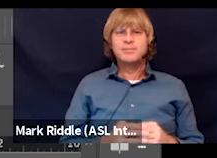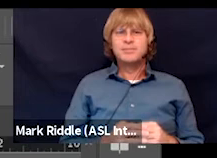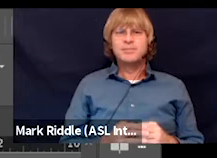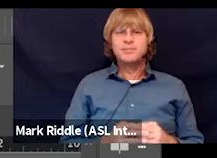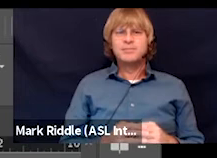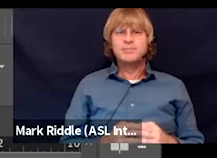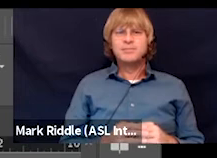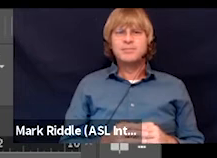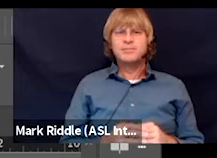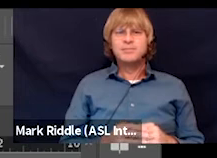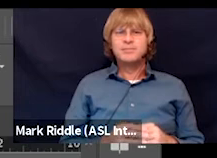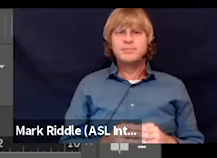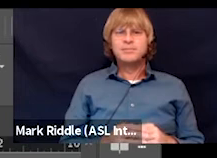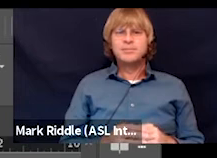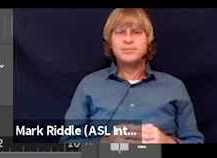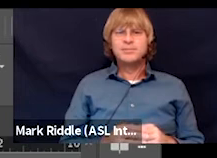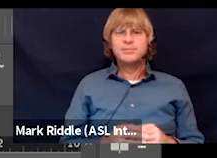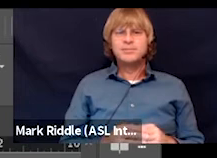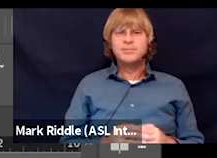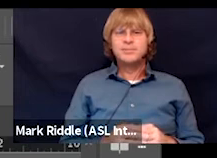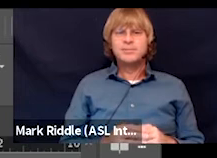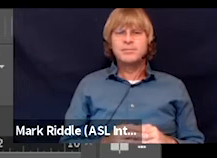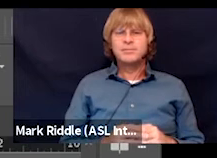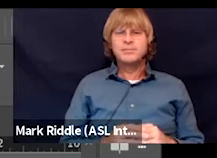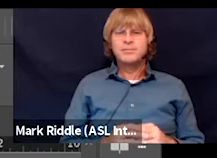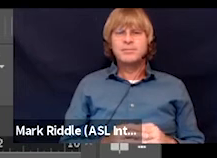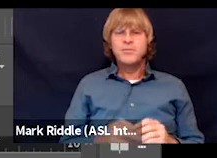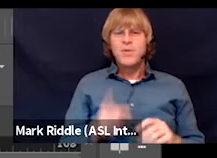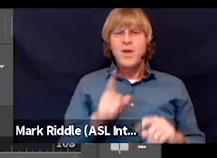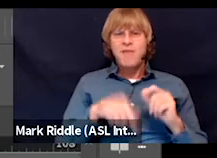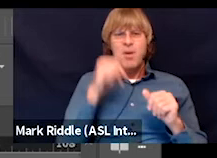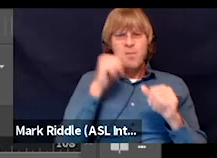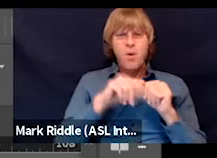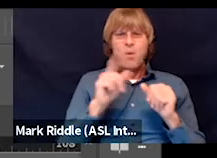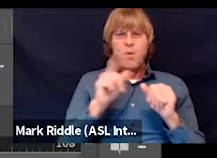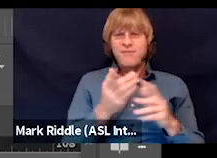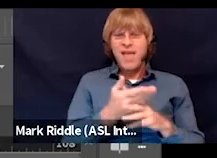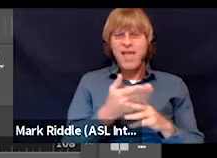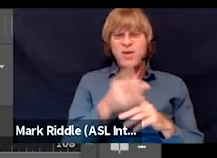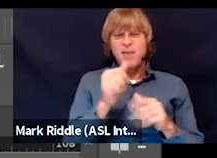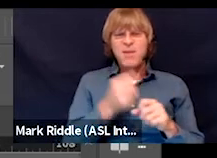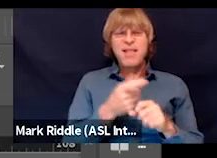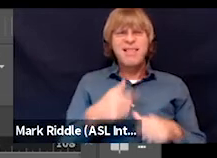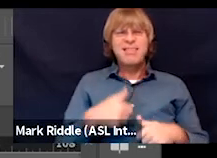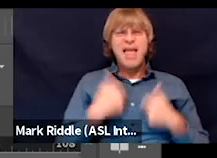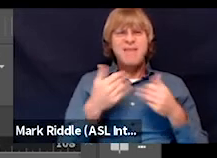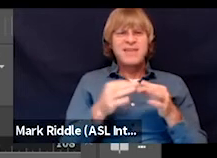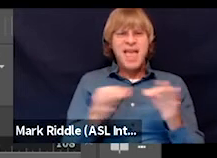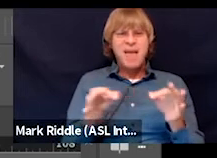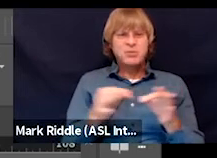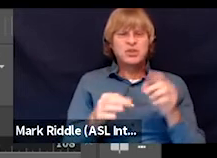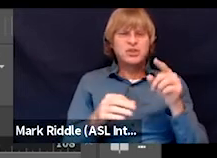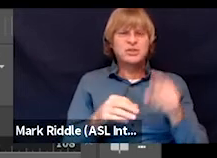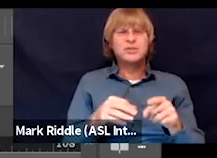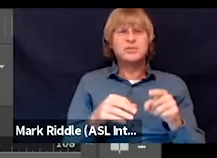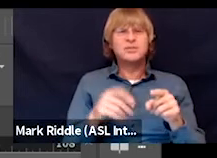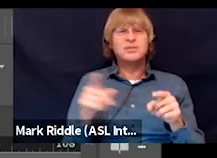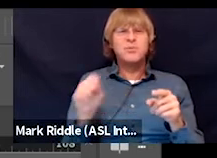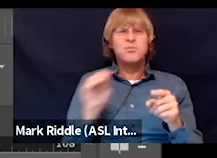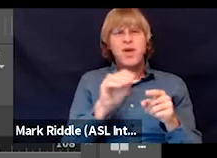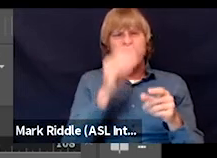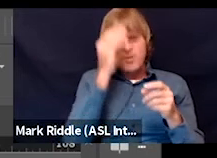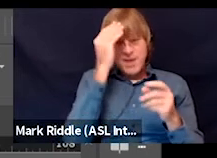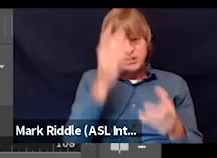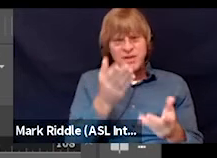And then if you've ever can't remember where a file is, you can also make live captions that you put